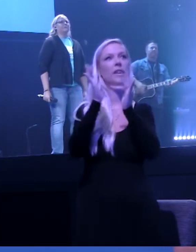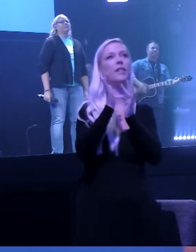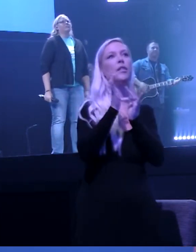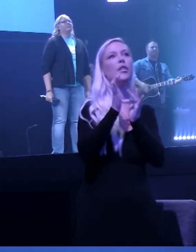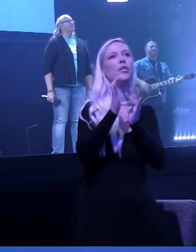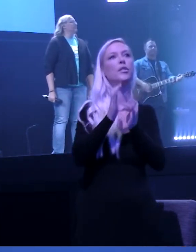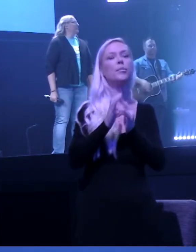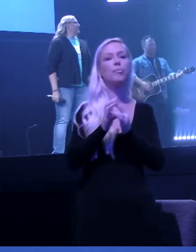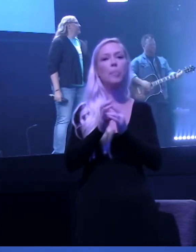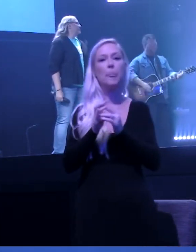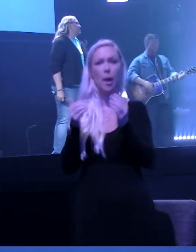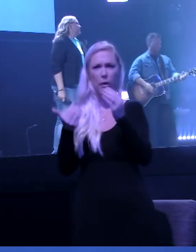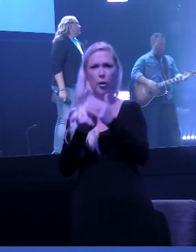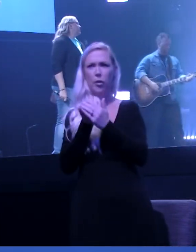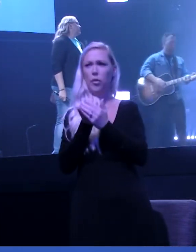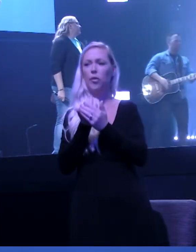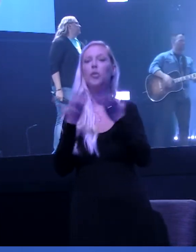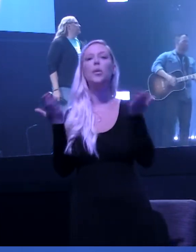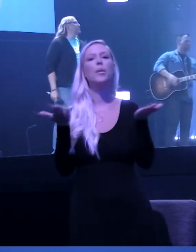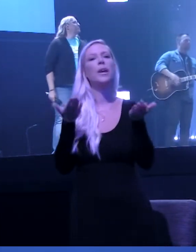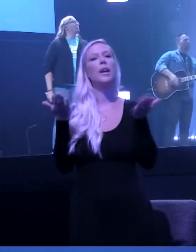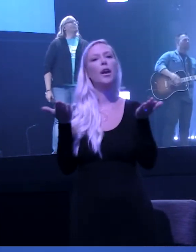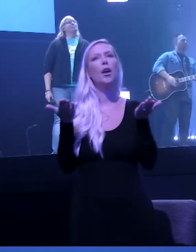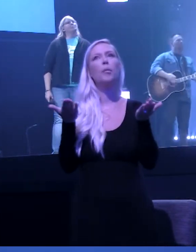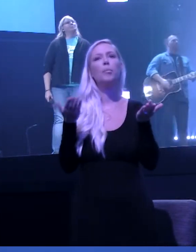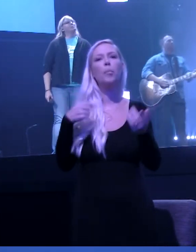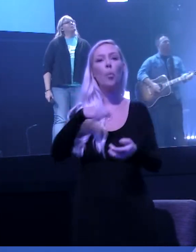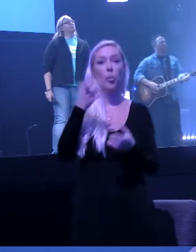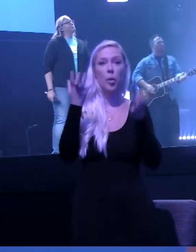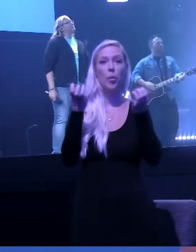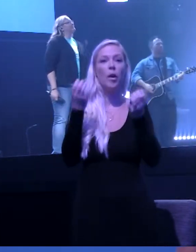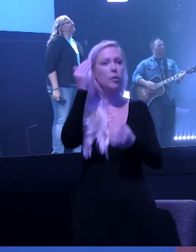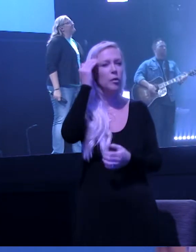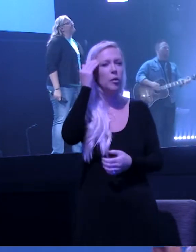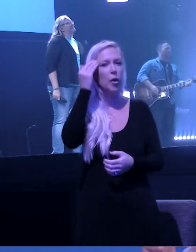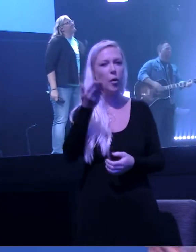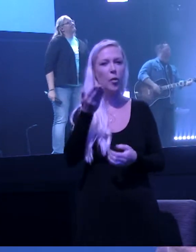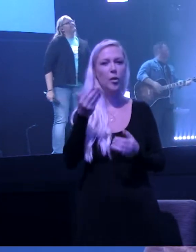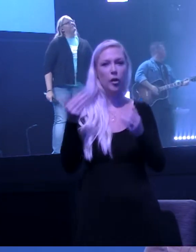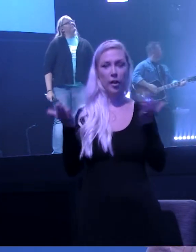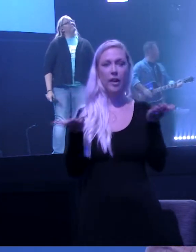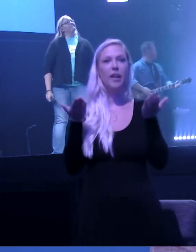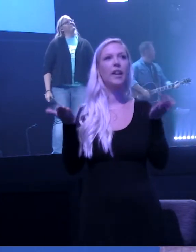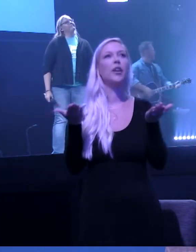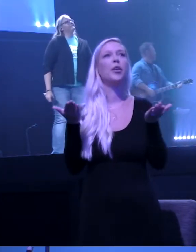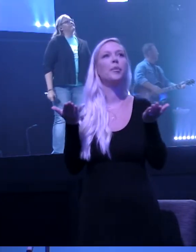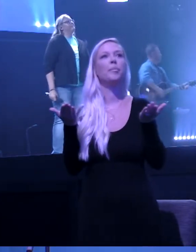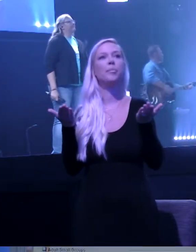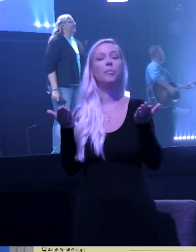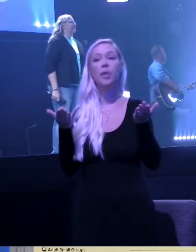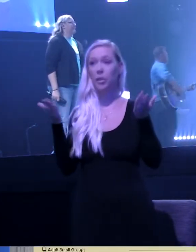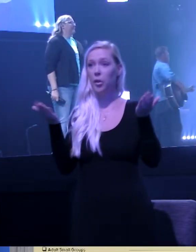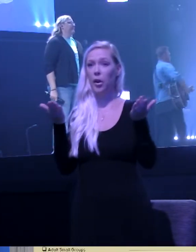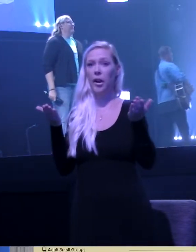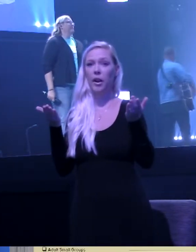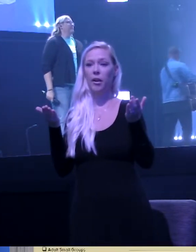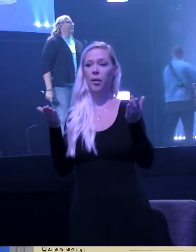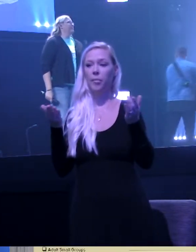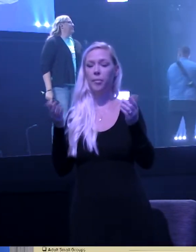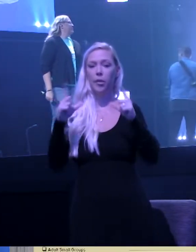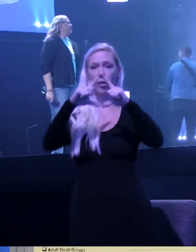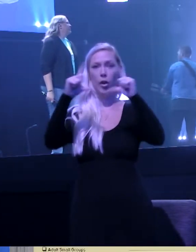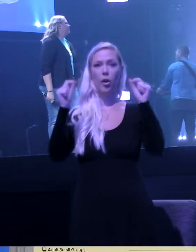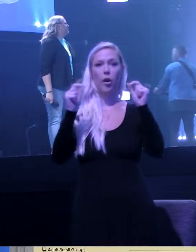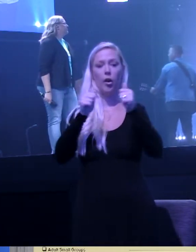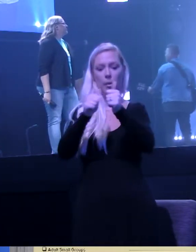getting started here at Community, we would love to hear from you. If you're here in person, there's a connect card in the seat back